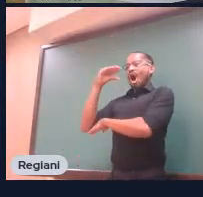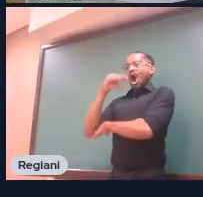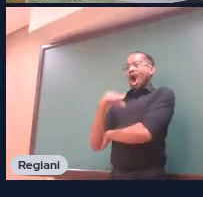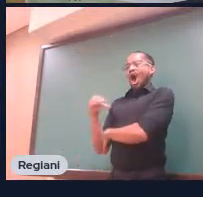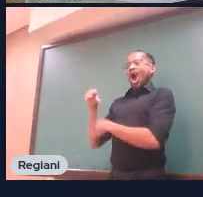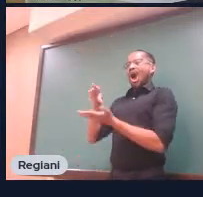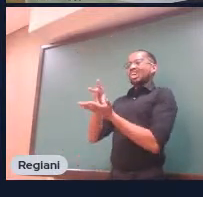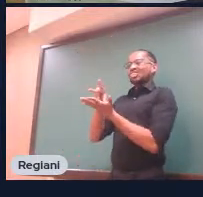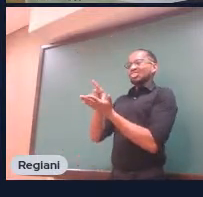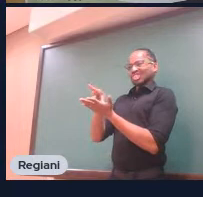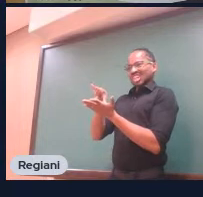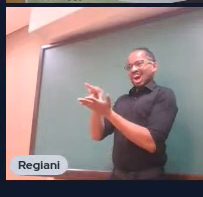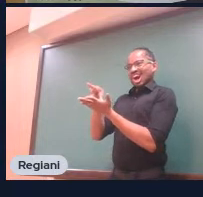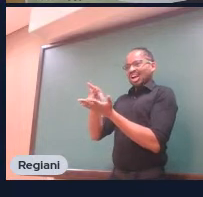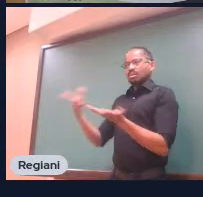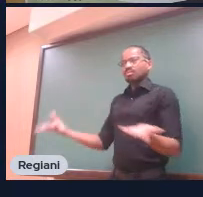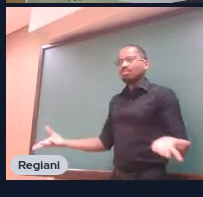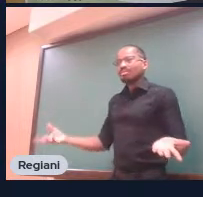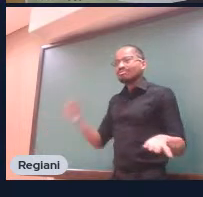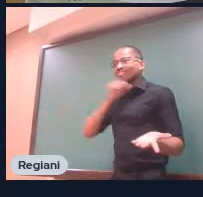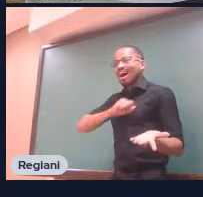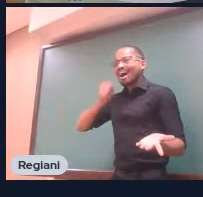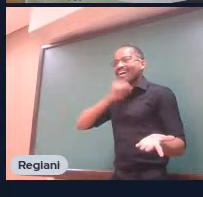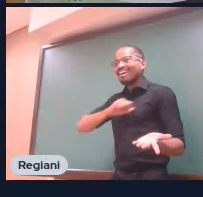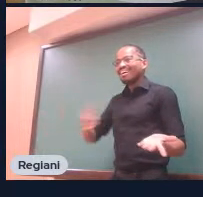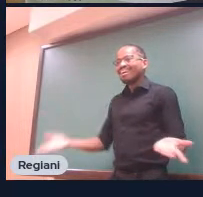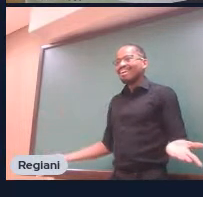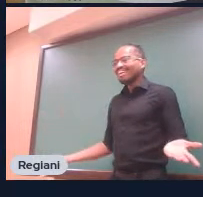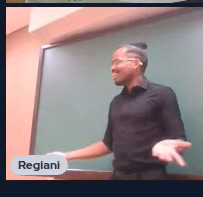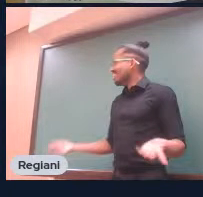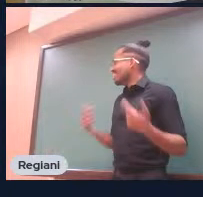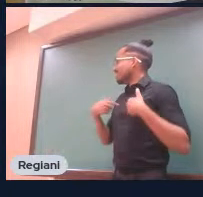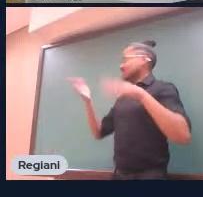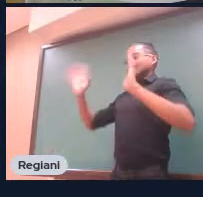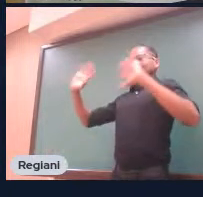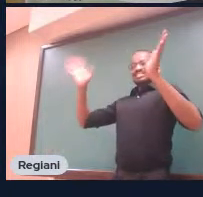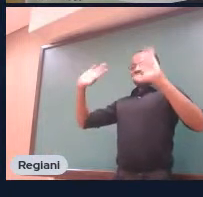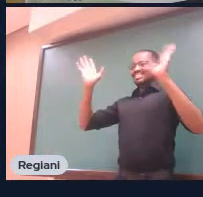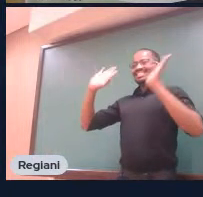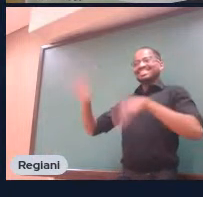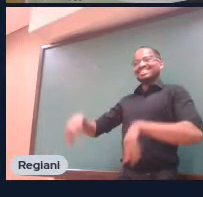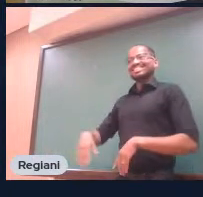right button. I found Tchaikovsky.